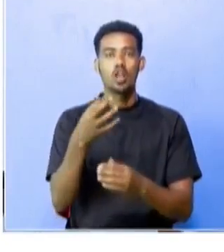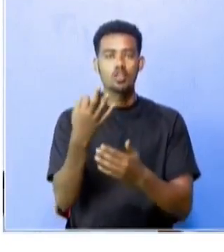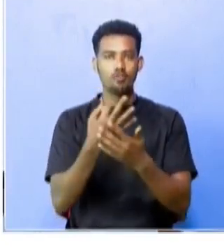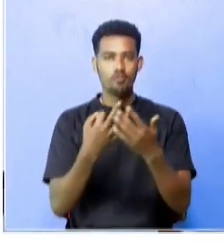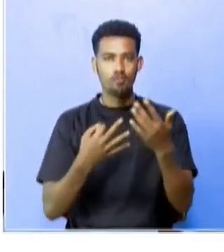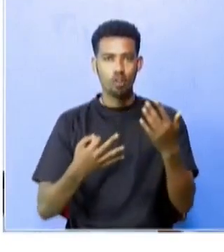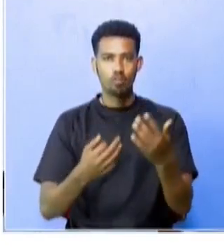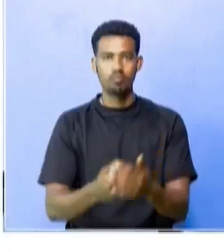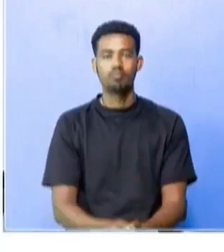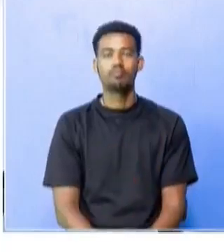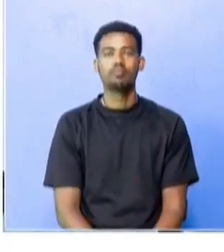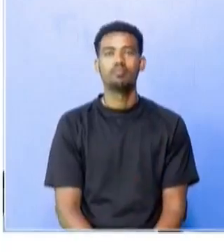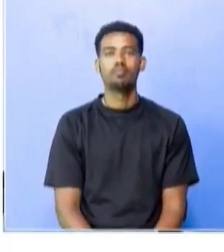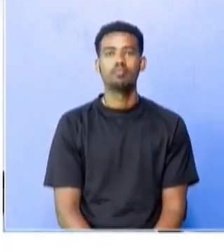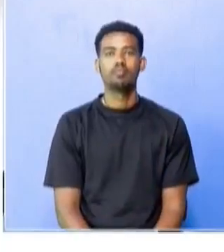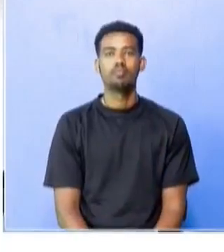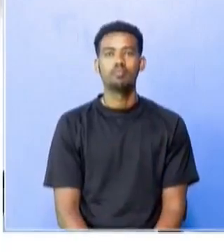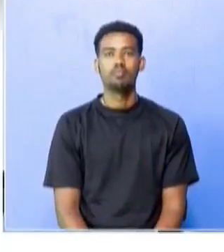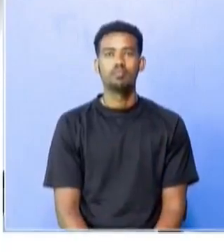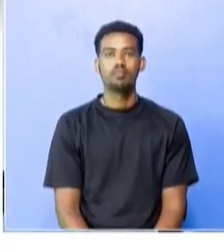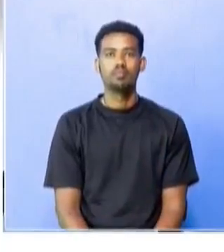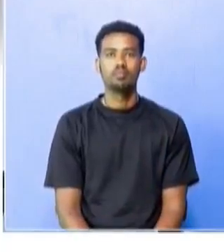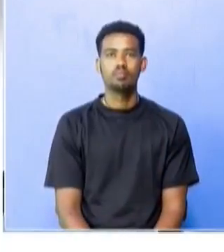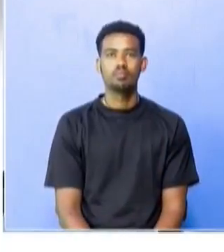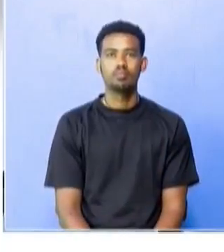Interrogative form.